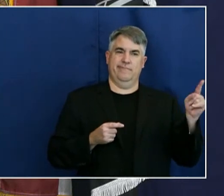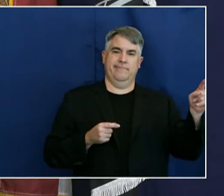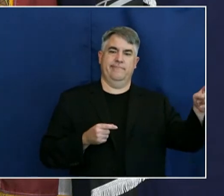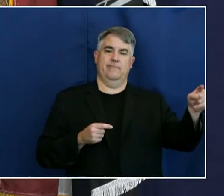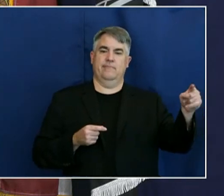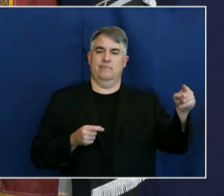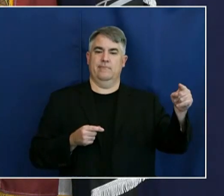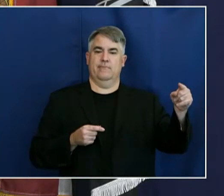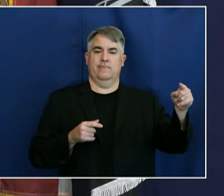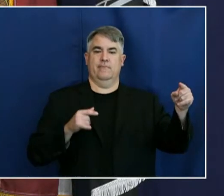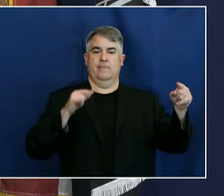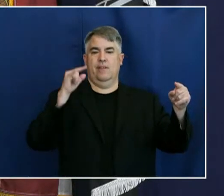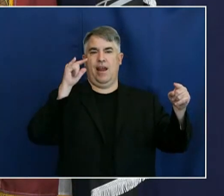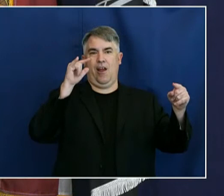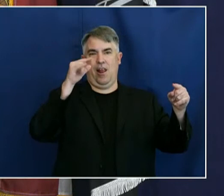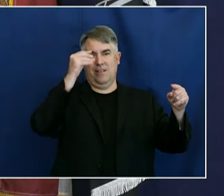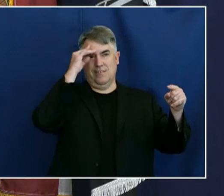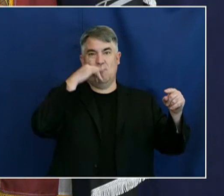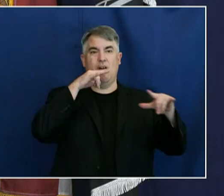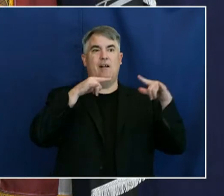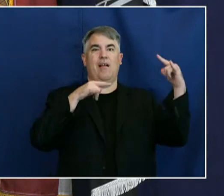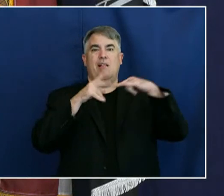involved and